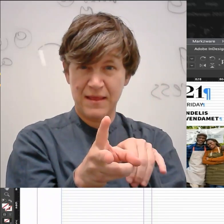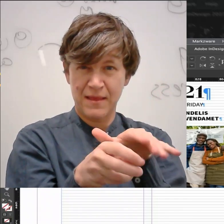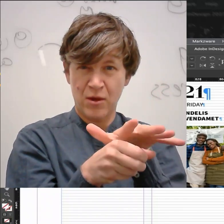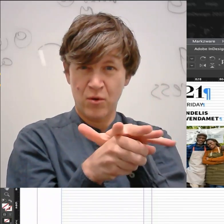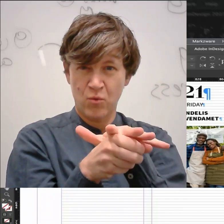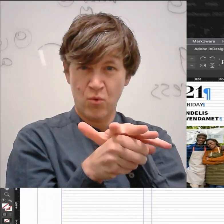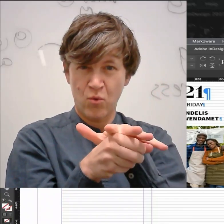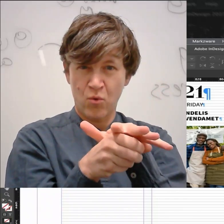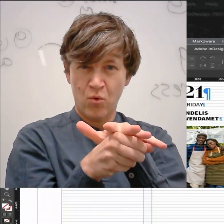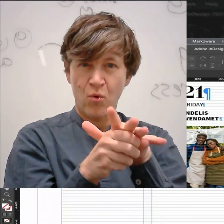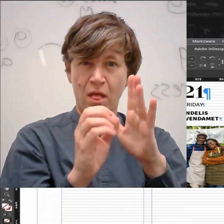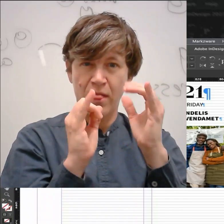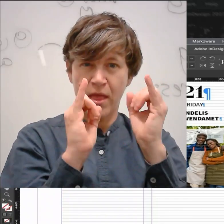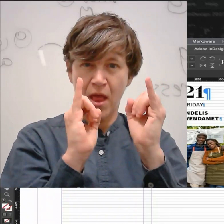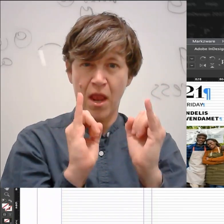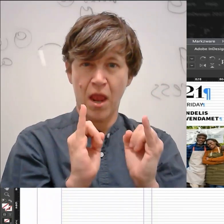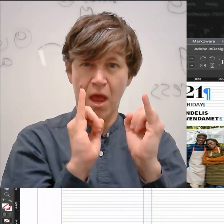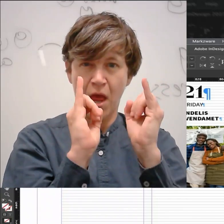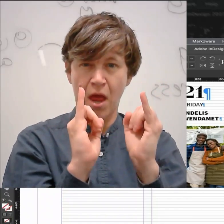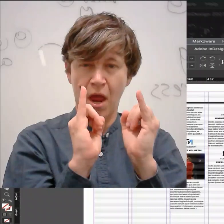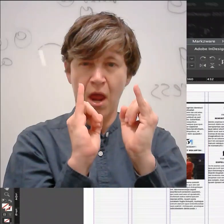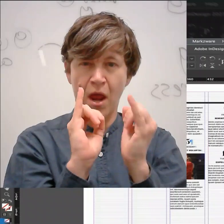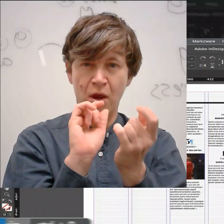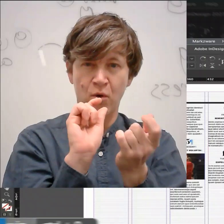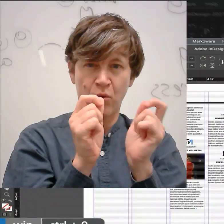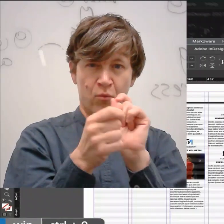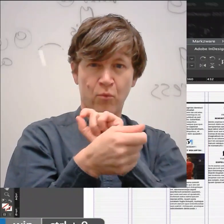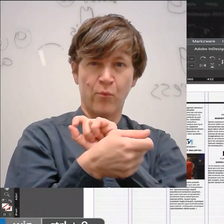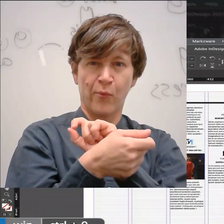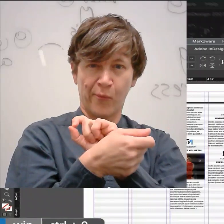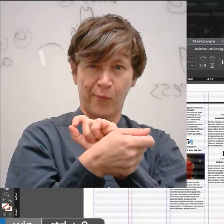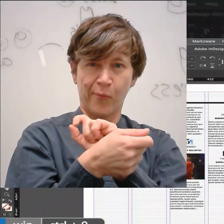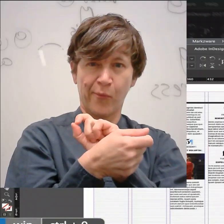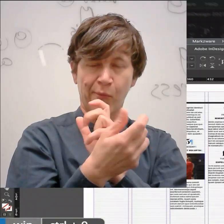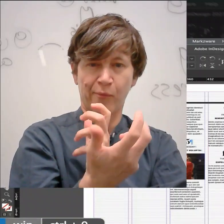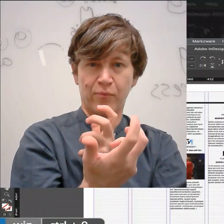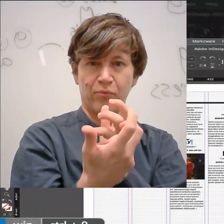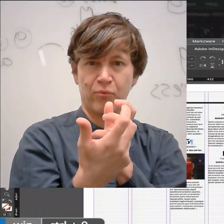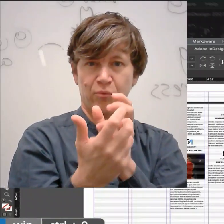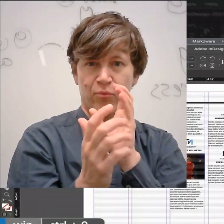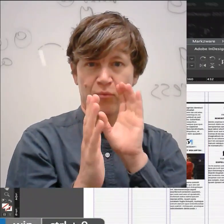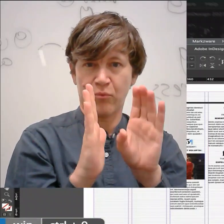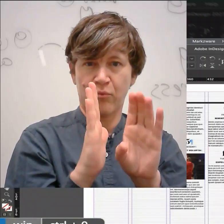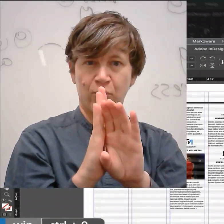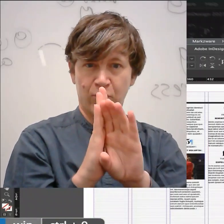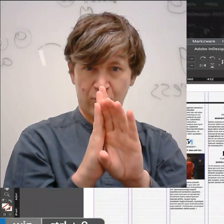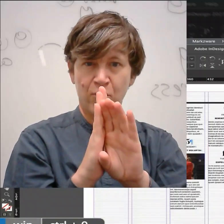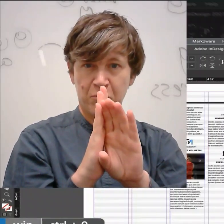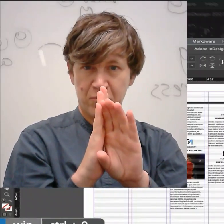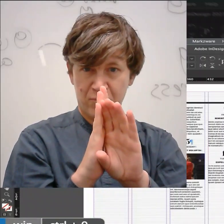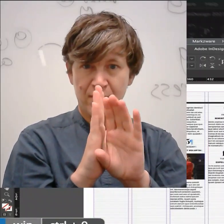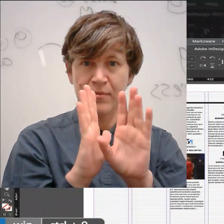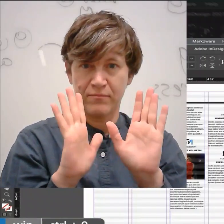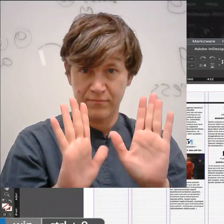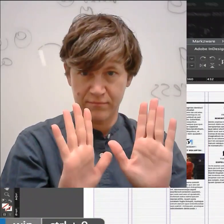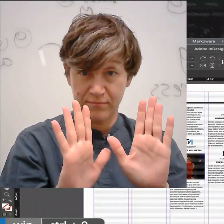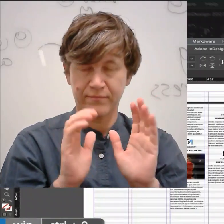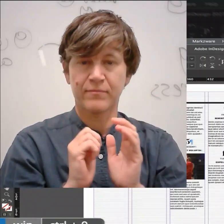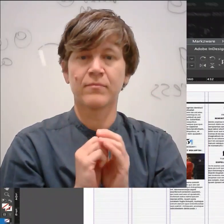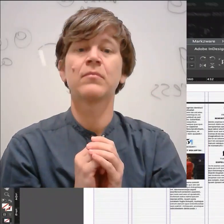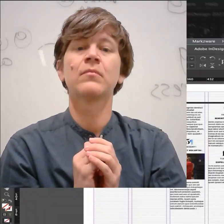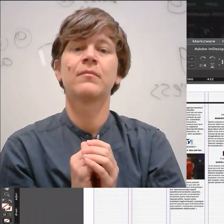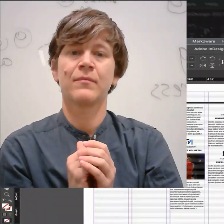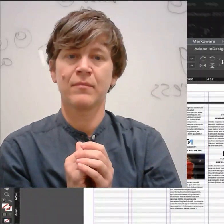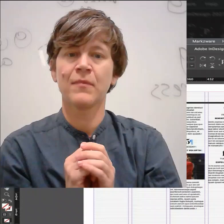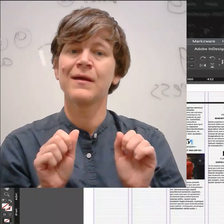the line automatically accommodates the size of the image. Okay, so there's that. You